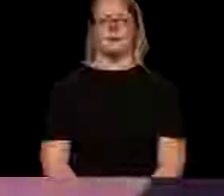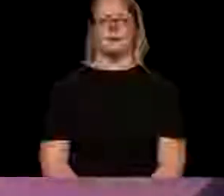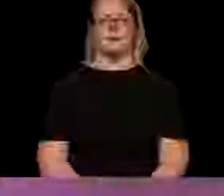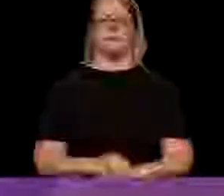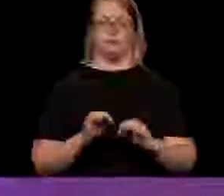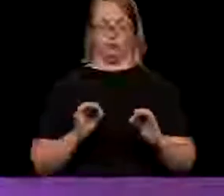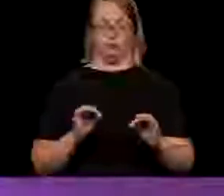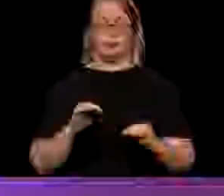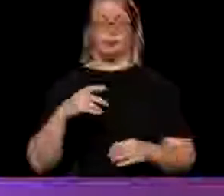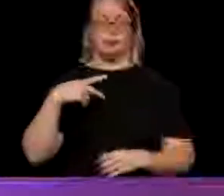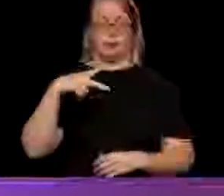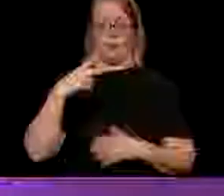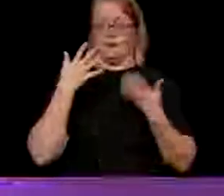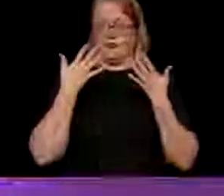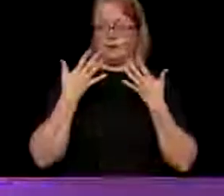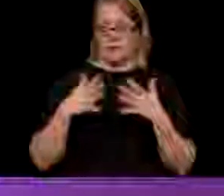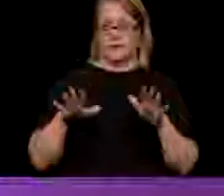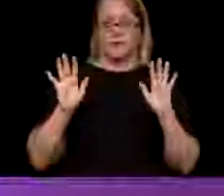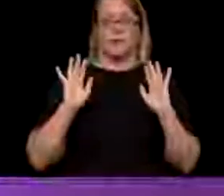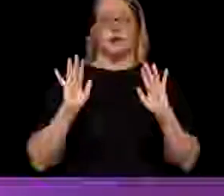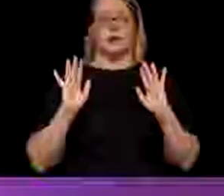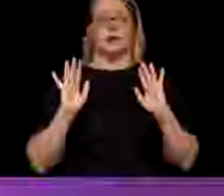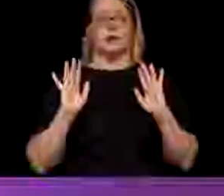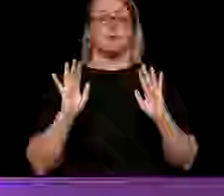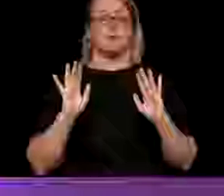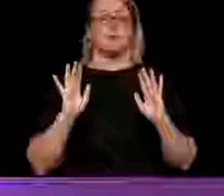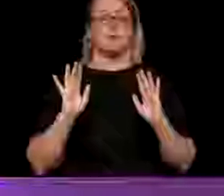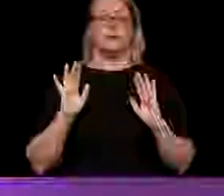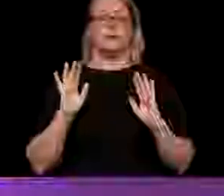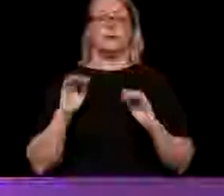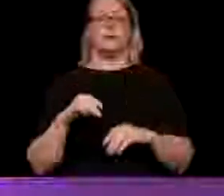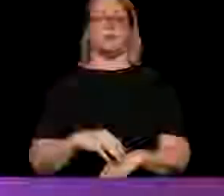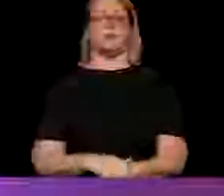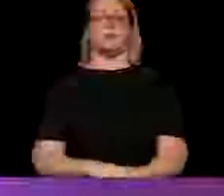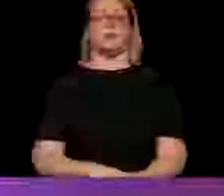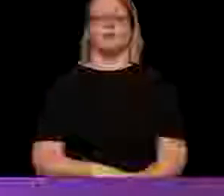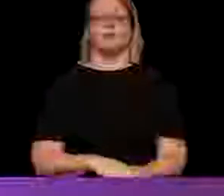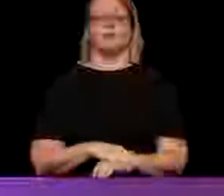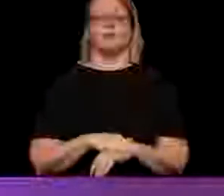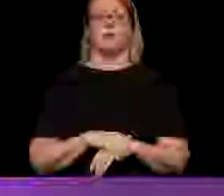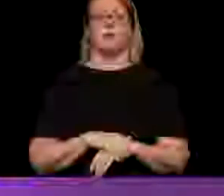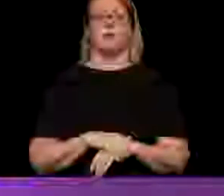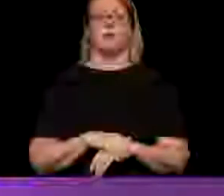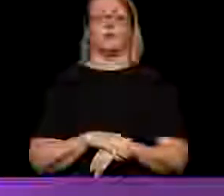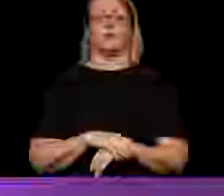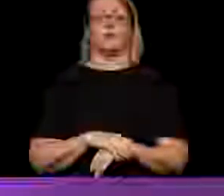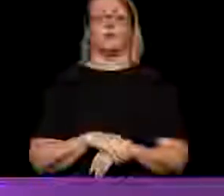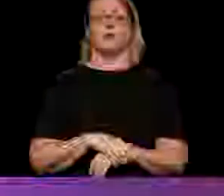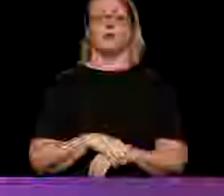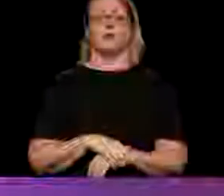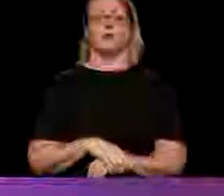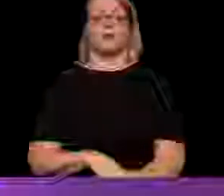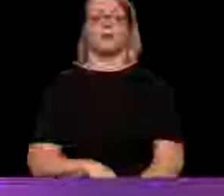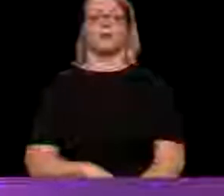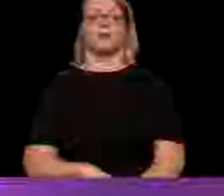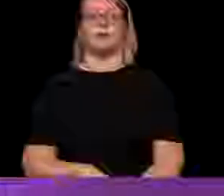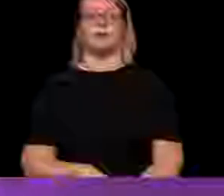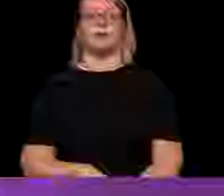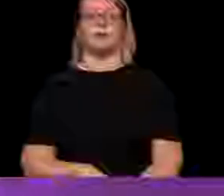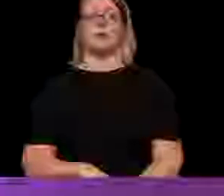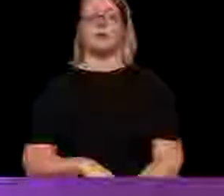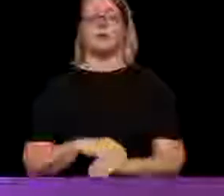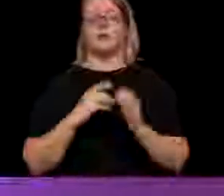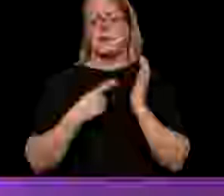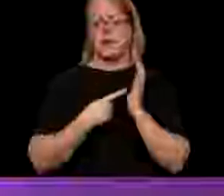Now when we switch to the next color, we will be using red. Sometimes you can clean your paintbrush between colors, but